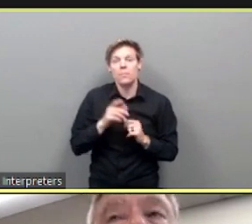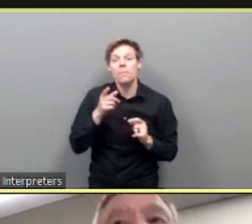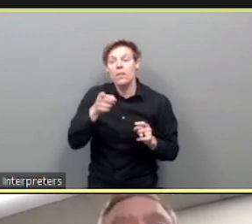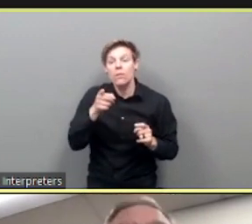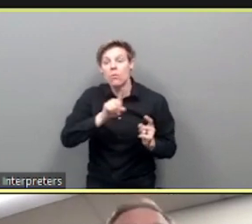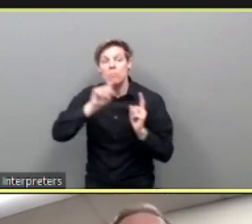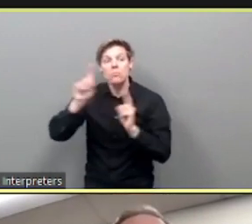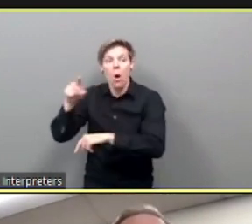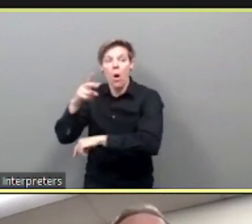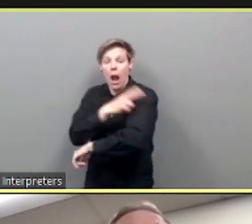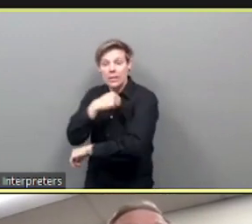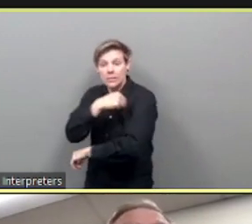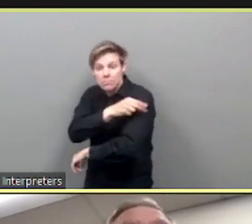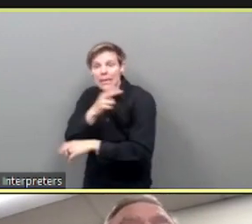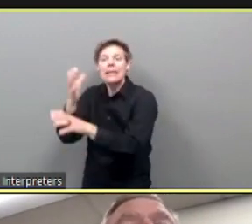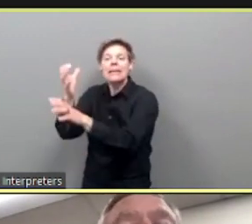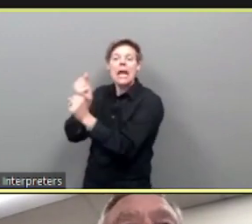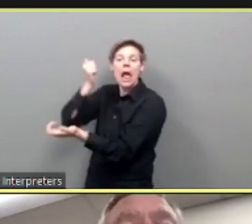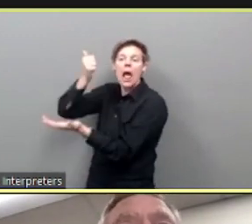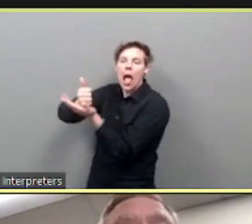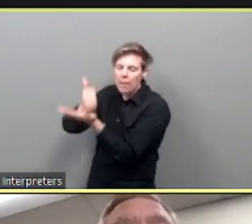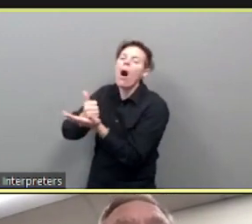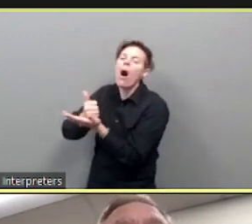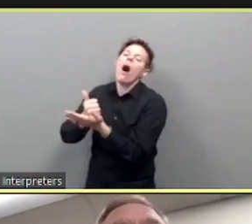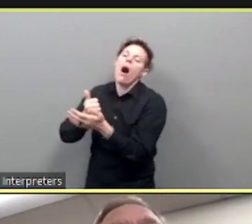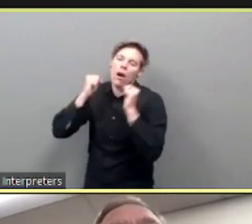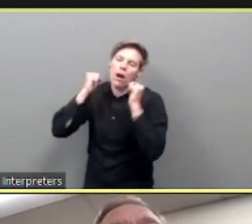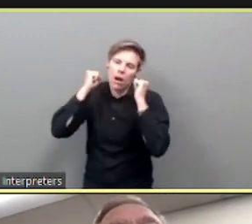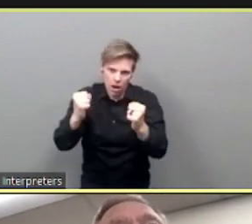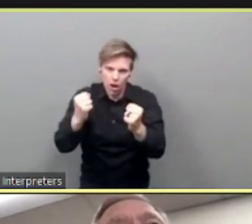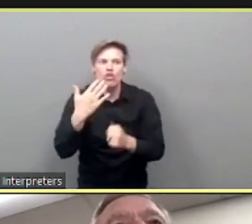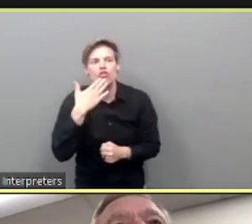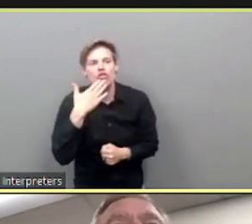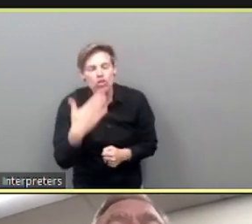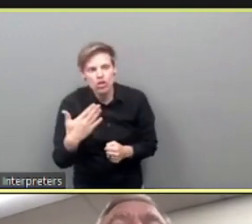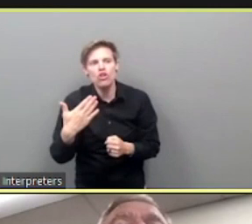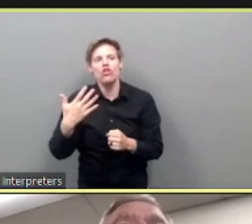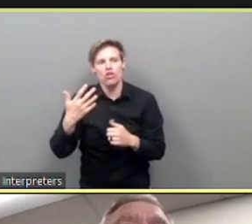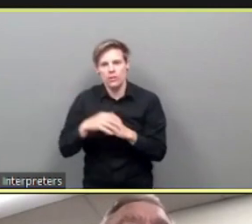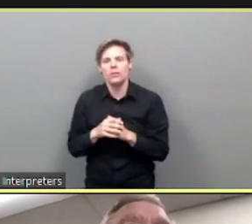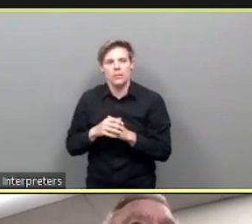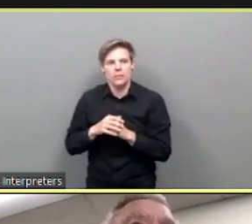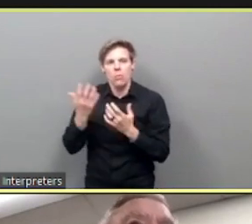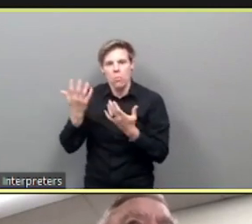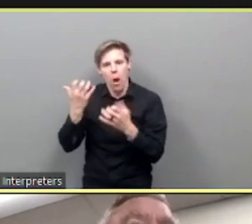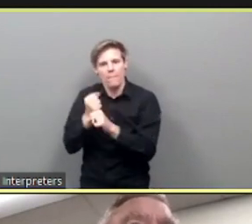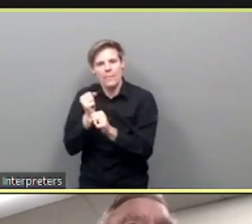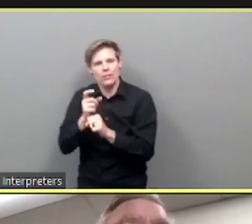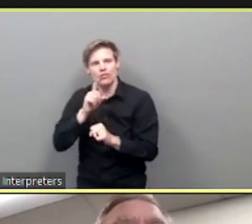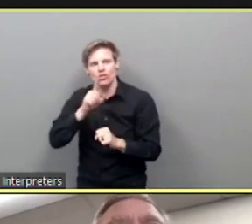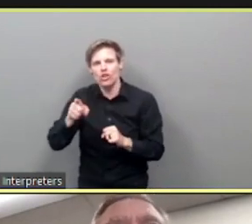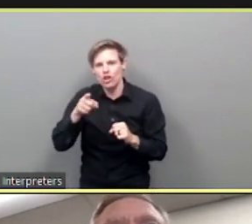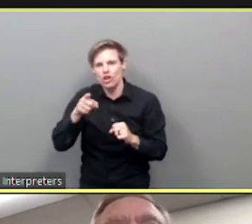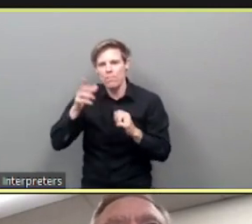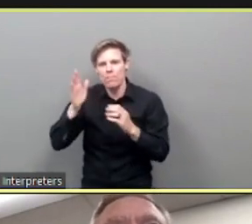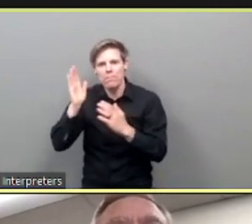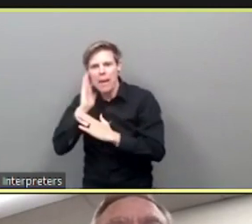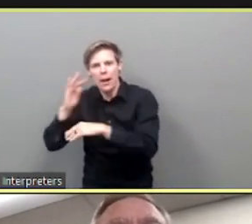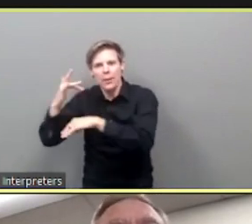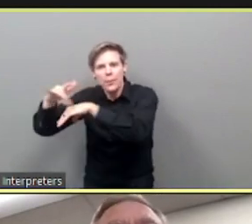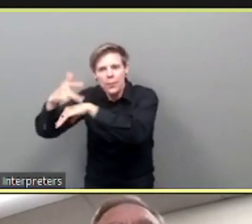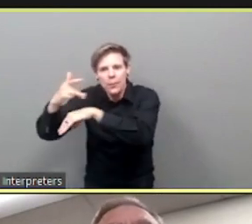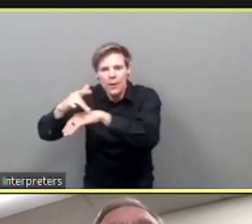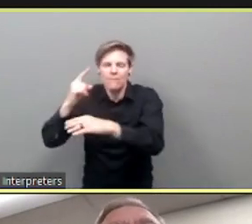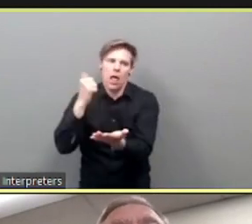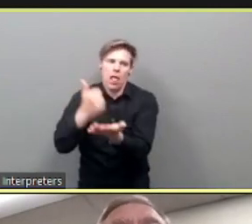with no ICU beds, you do not want to go into the ICU. On the left, again, inpatient